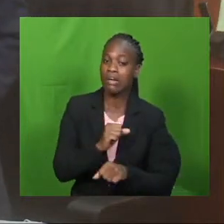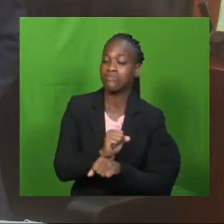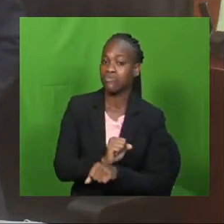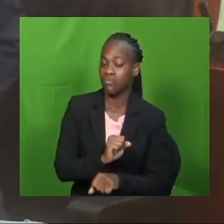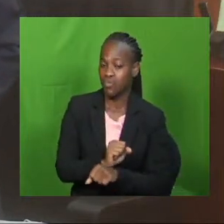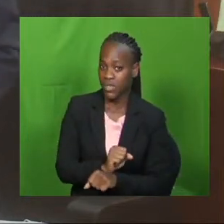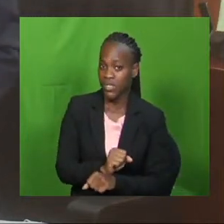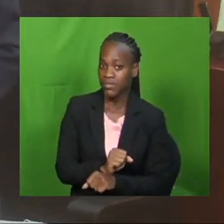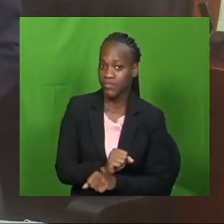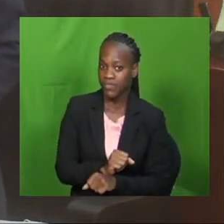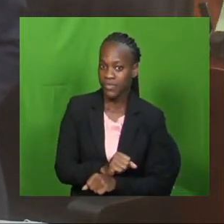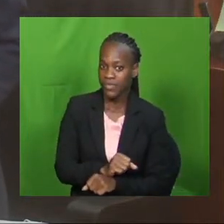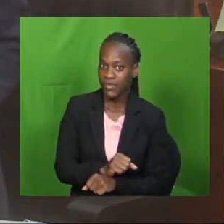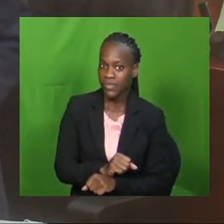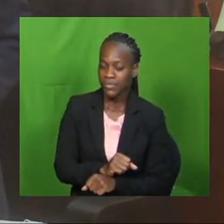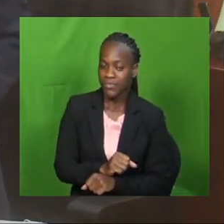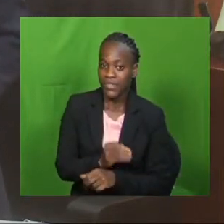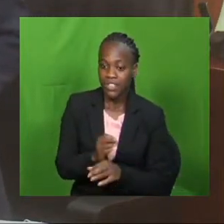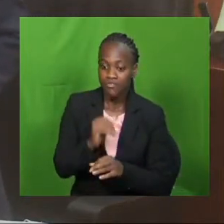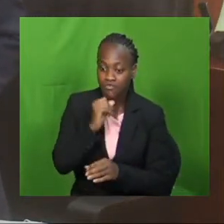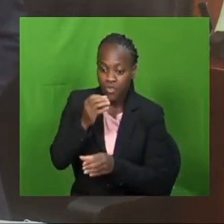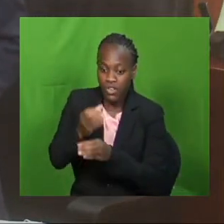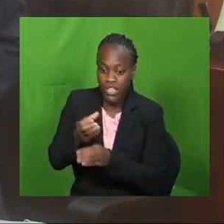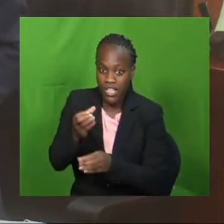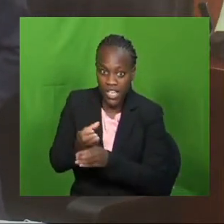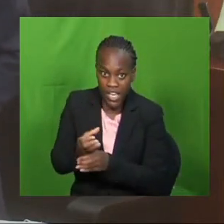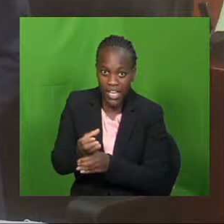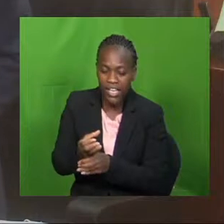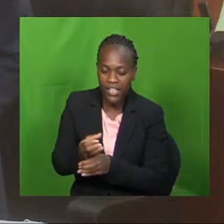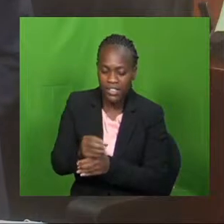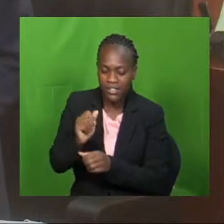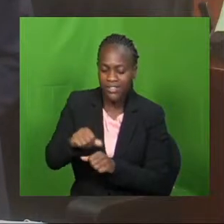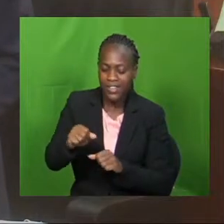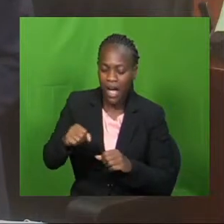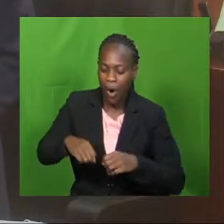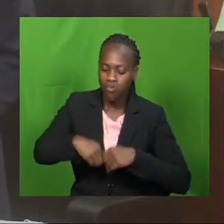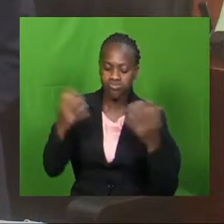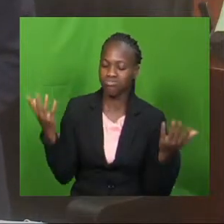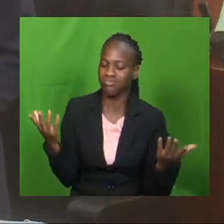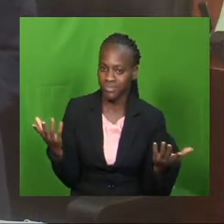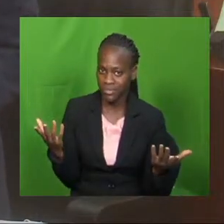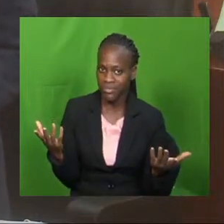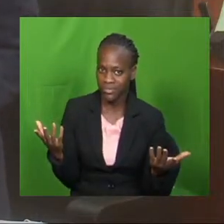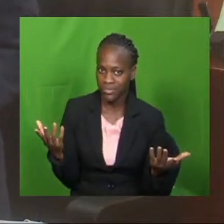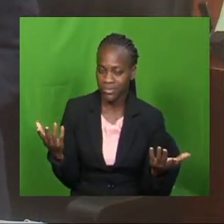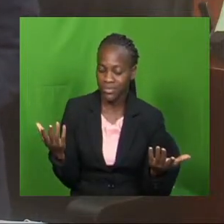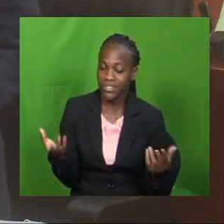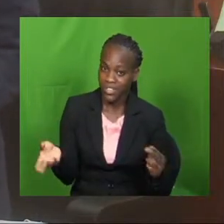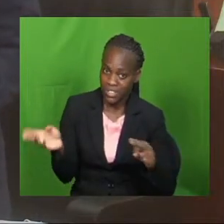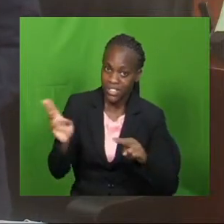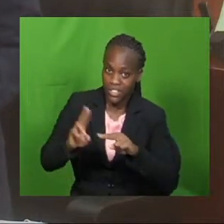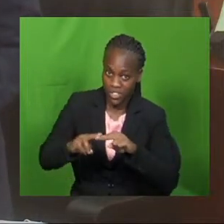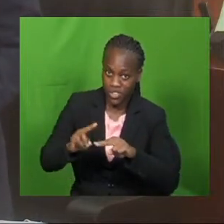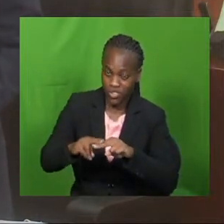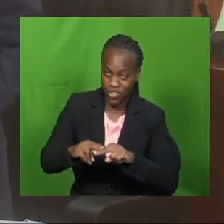explode if left unattended to in the medium term. The Speaker will also increase investments that will drive capital